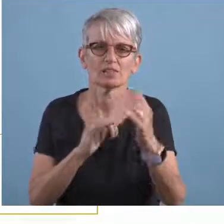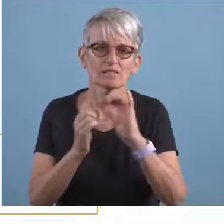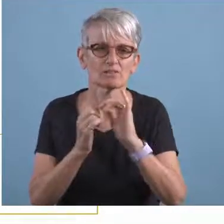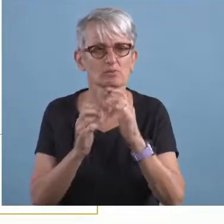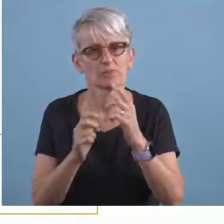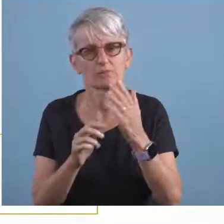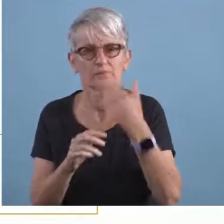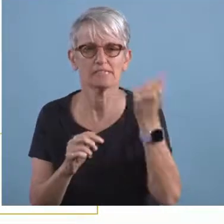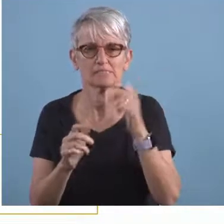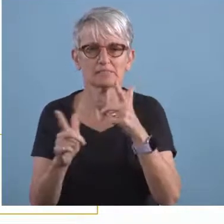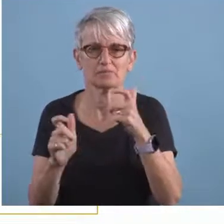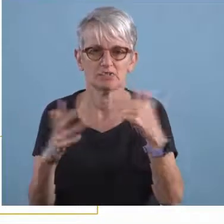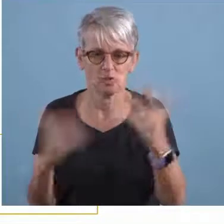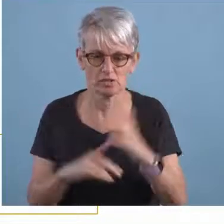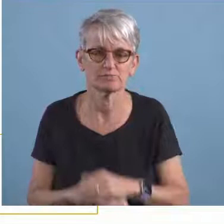speeds.